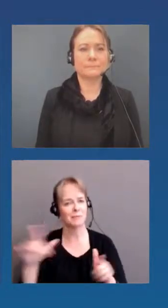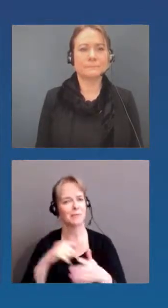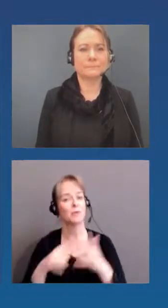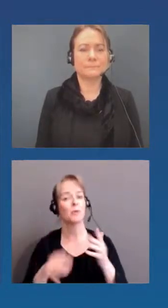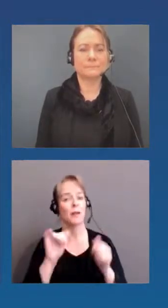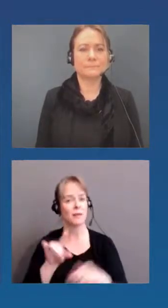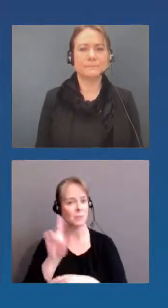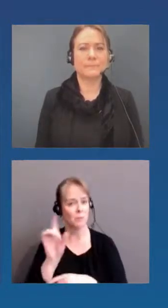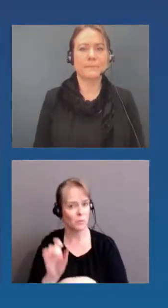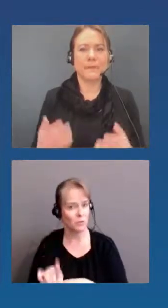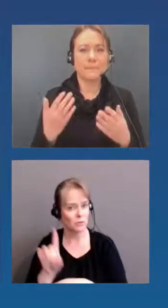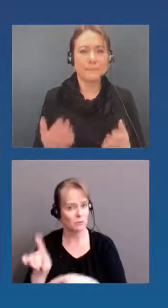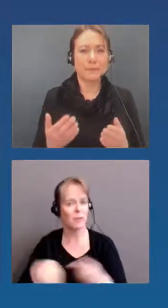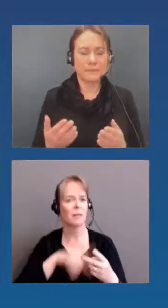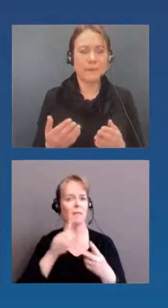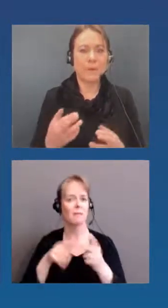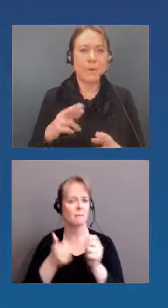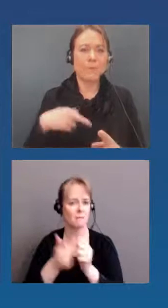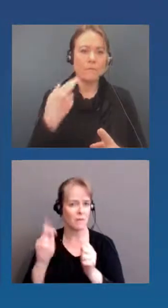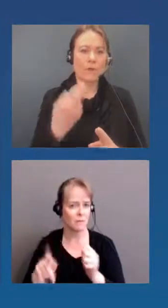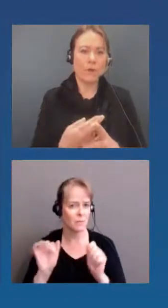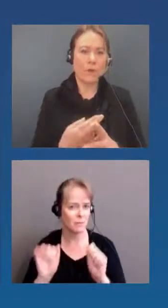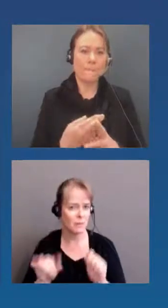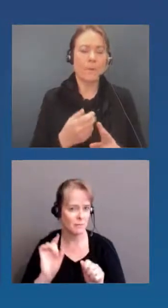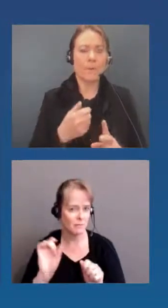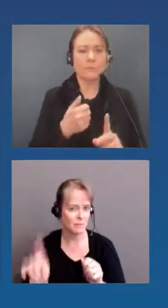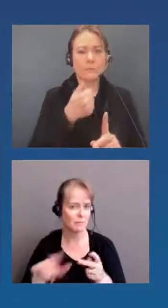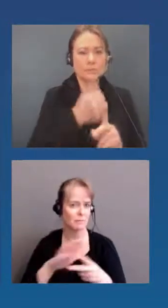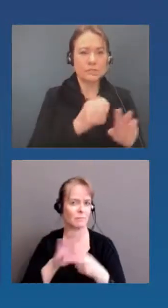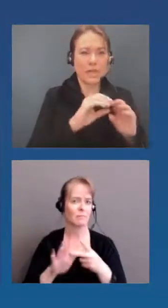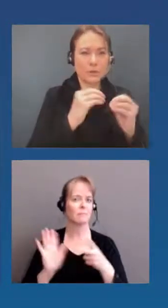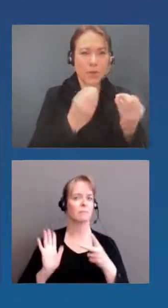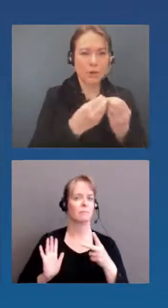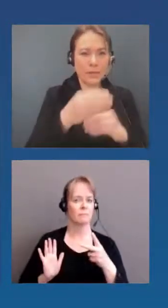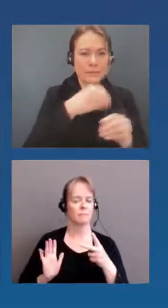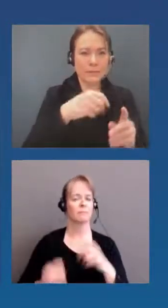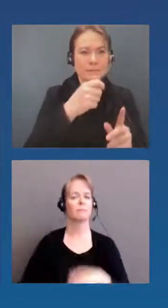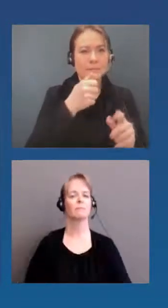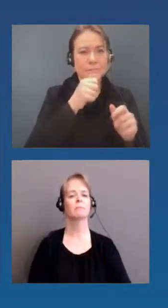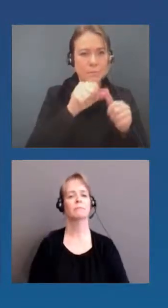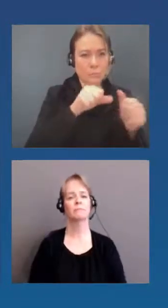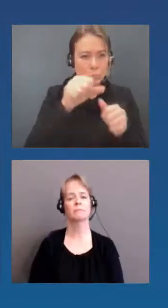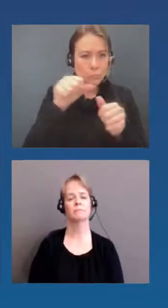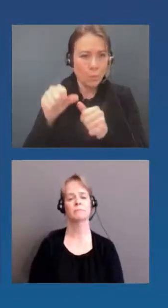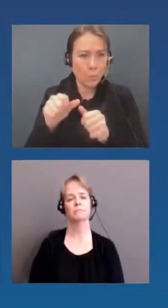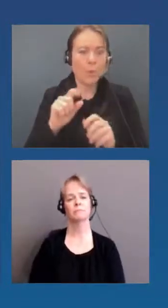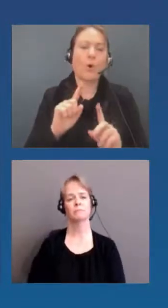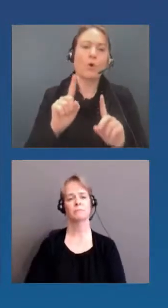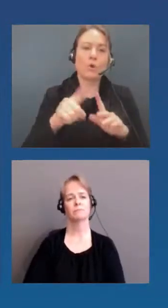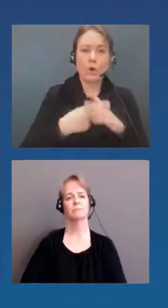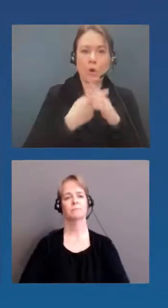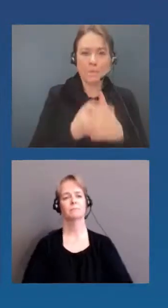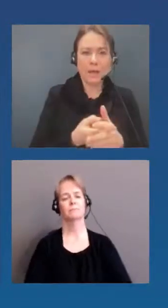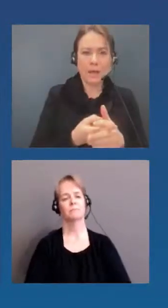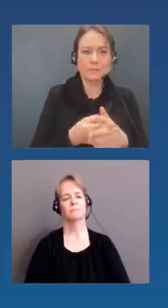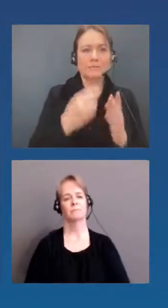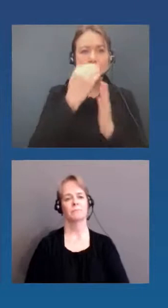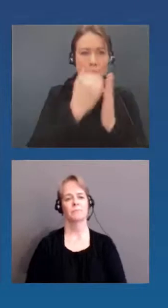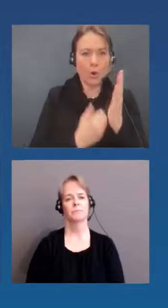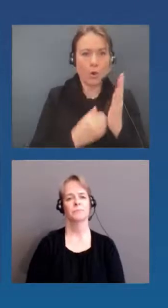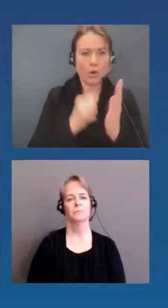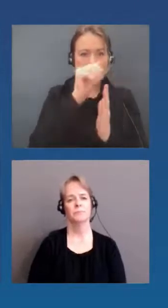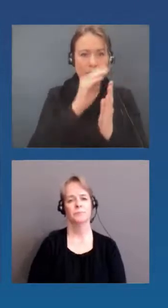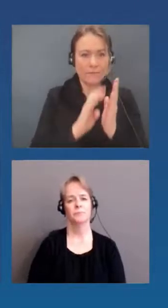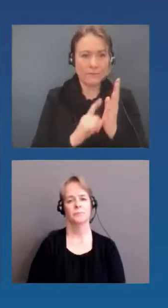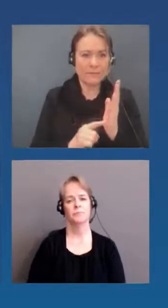allons maintenant répondre aux questions de chaque organisme par ordre alphabétique. Vous pouvez poser une question et une question de